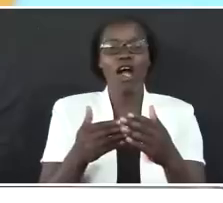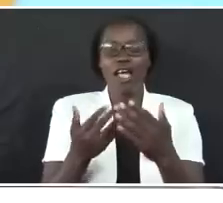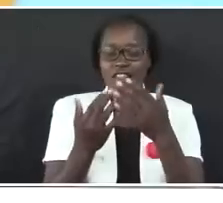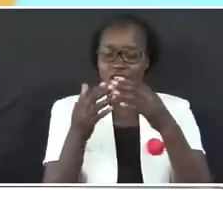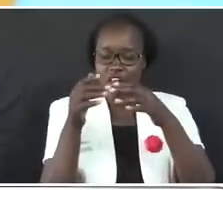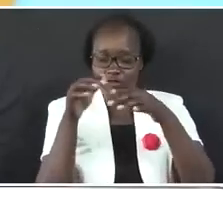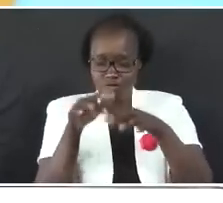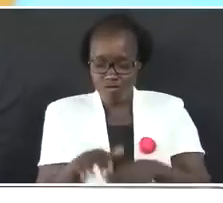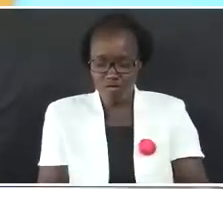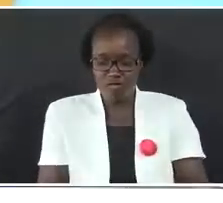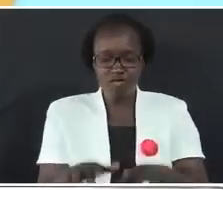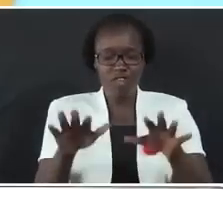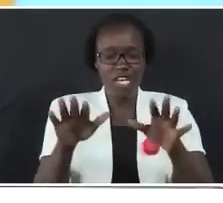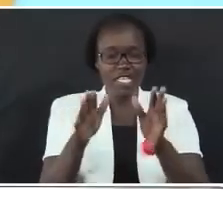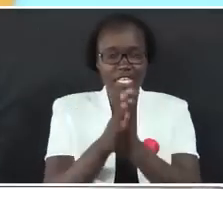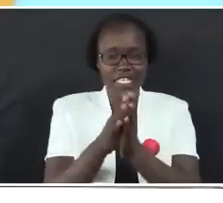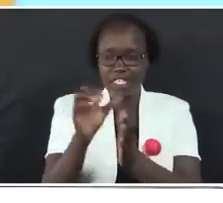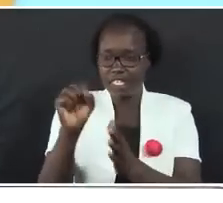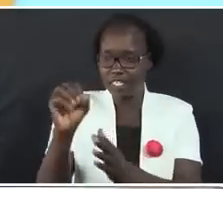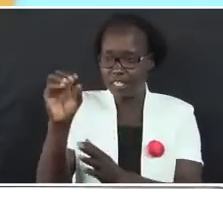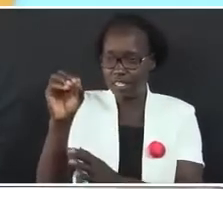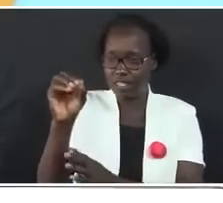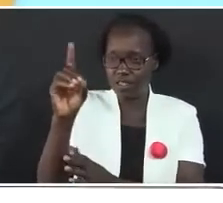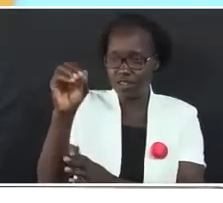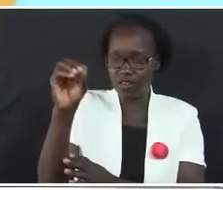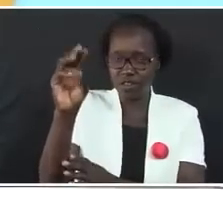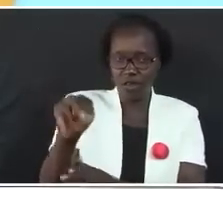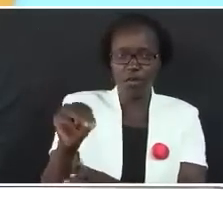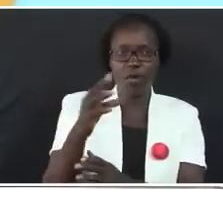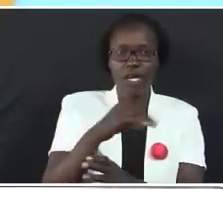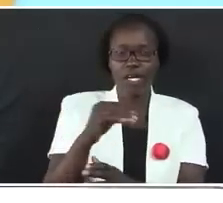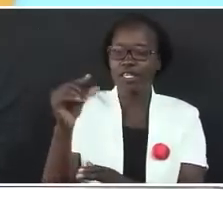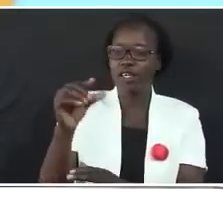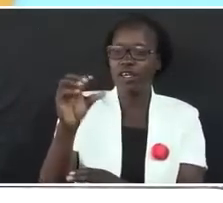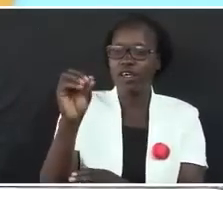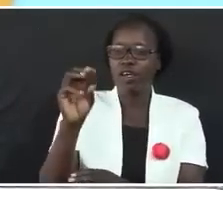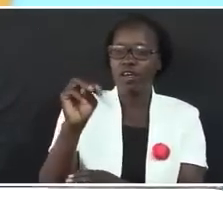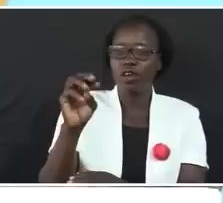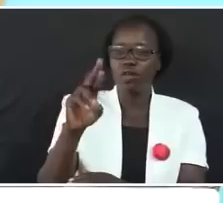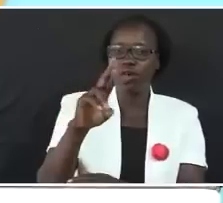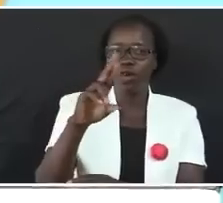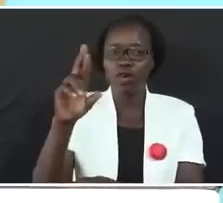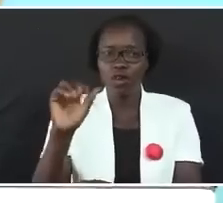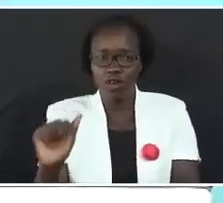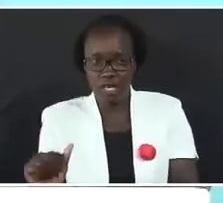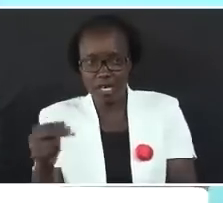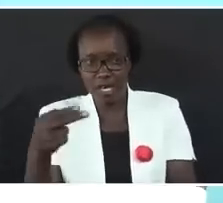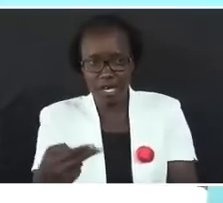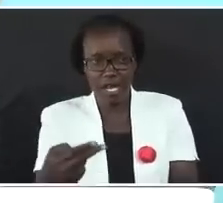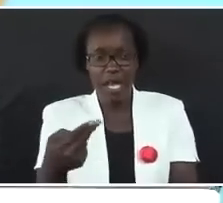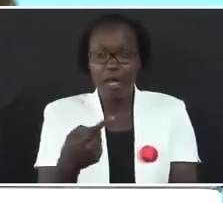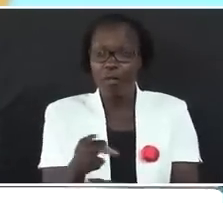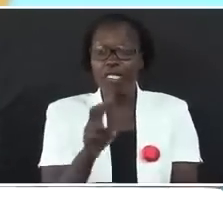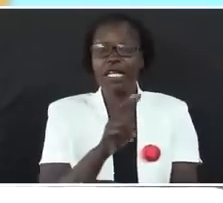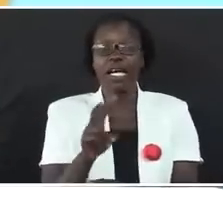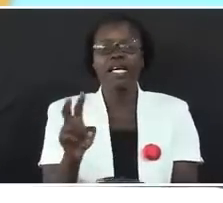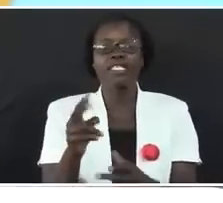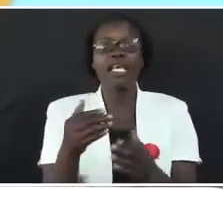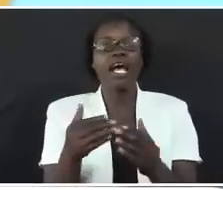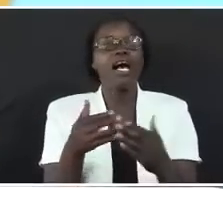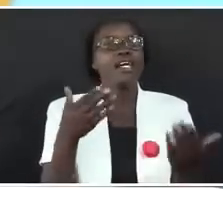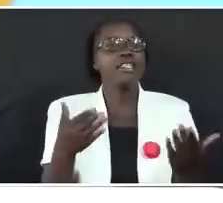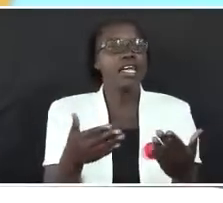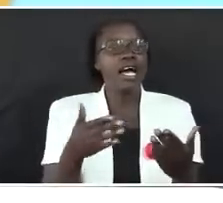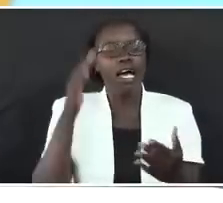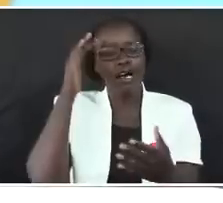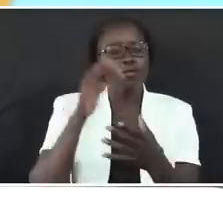in Sodom and Gomorrah. Clearly told us. But I see the antediluvians,